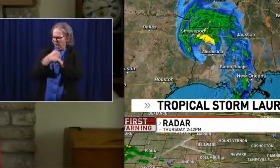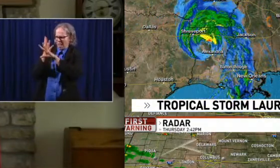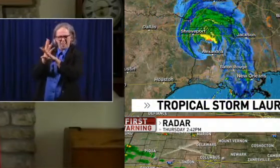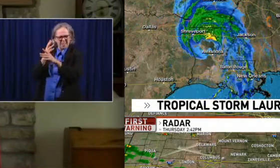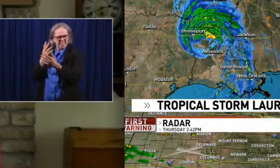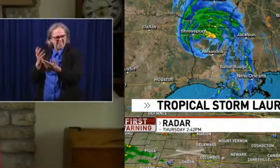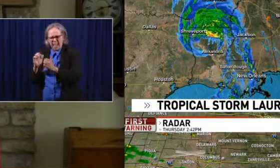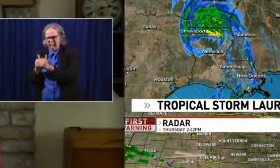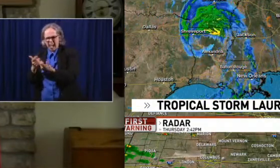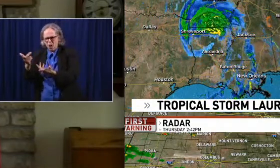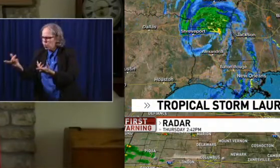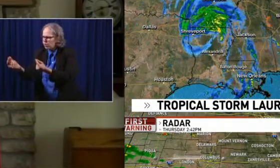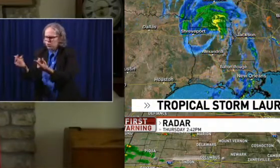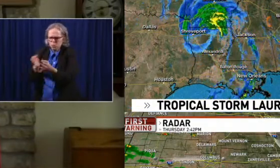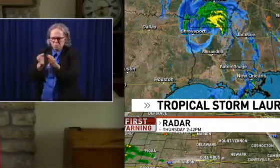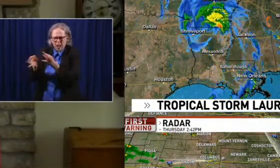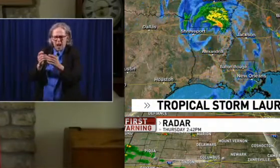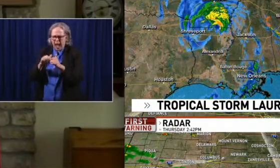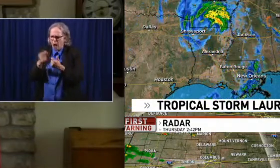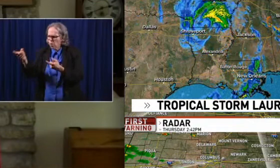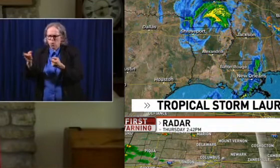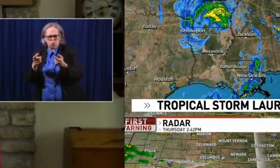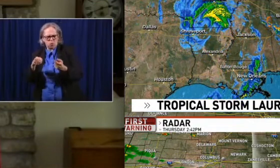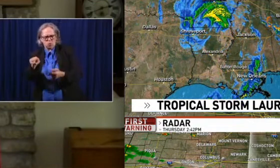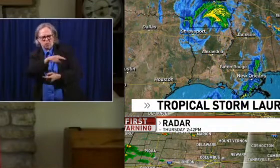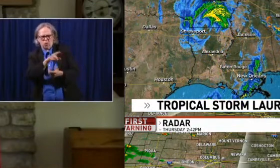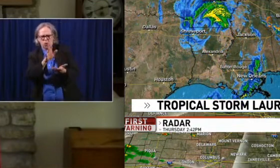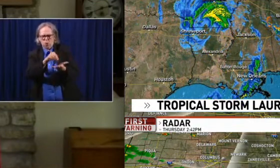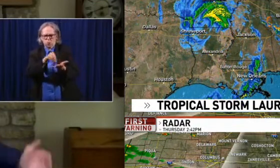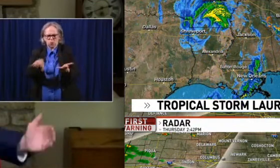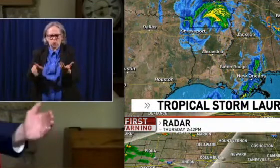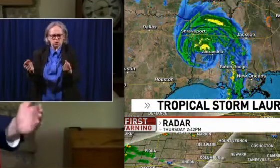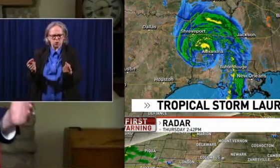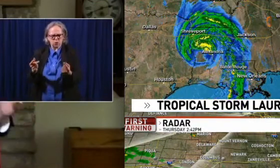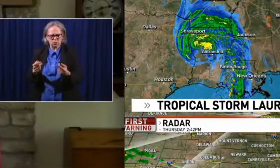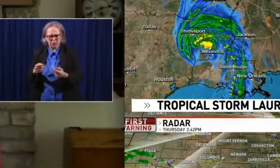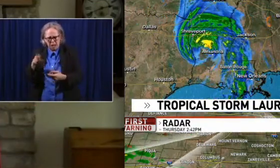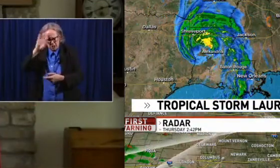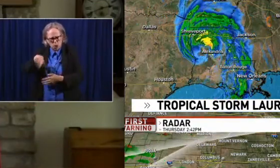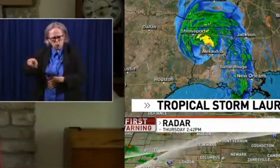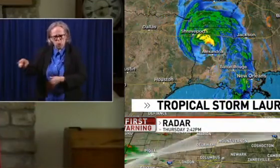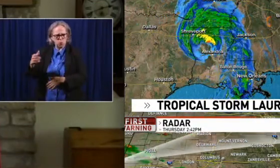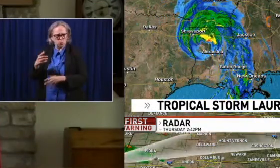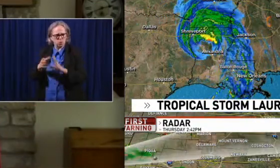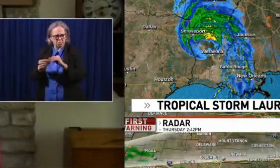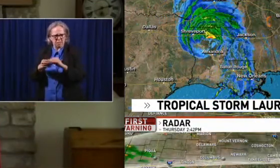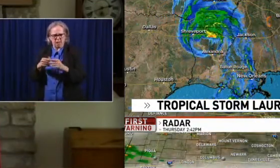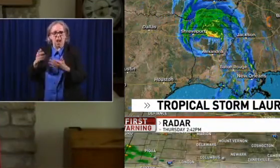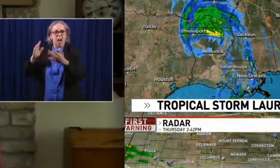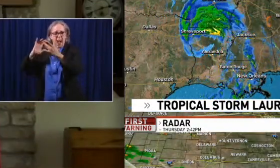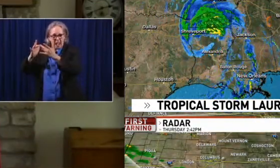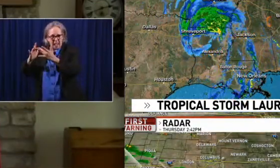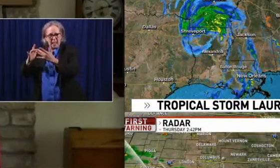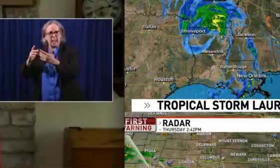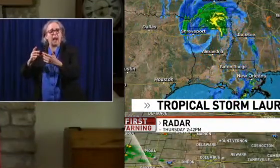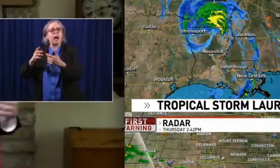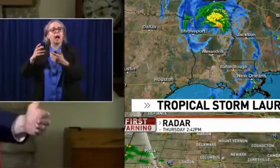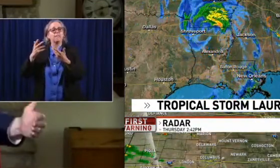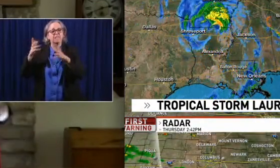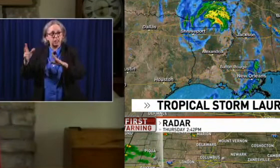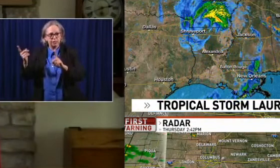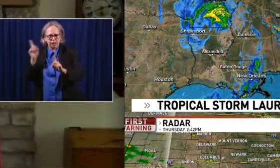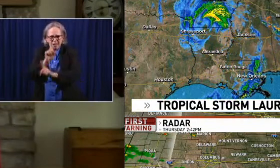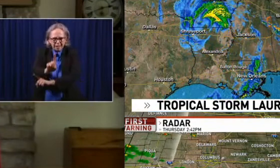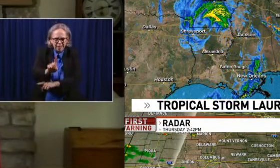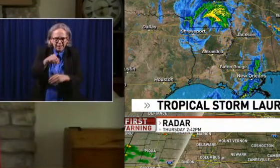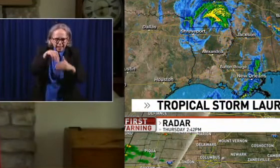me how you deal with that? And right. you said you brought people back during the summer. Yes. So as we now go into the fall, you're still